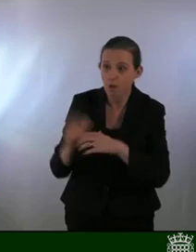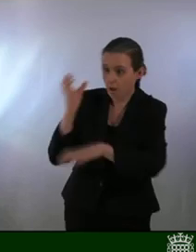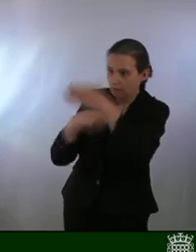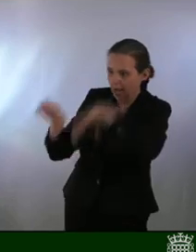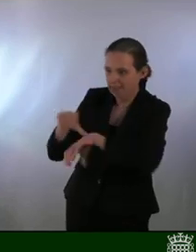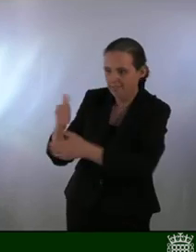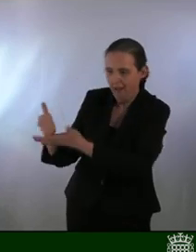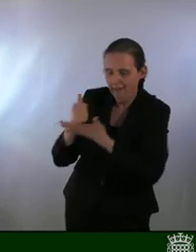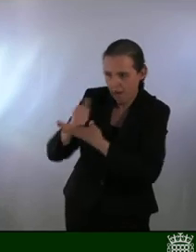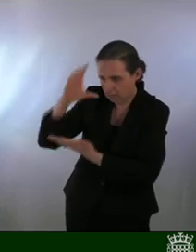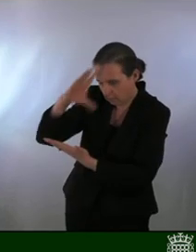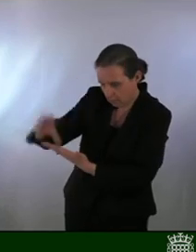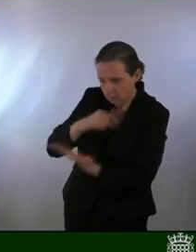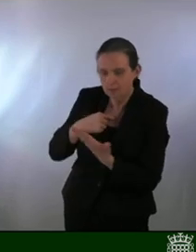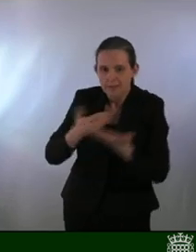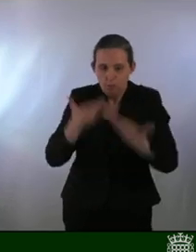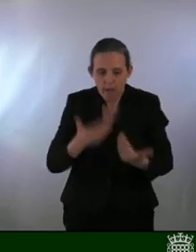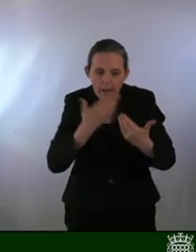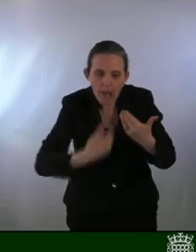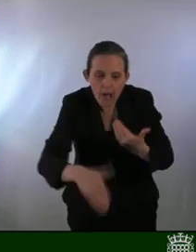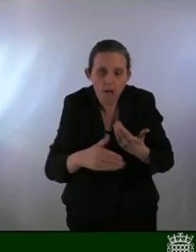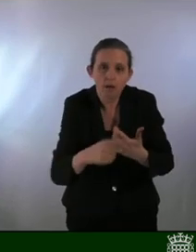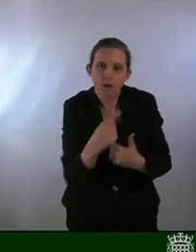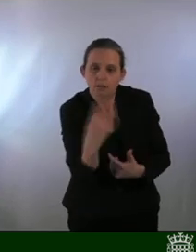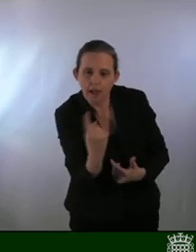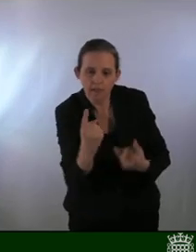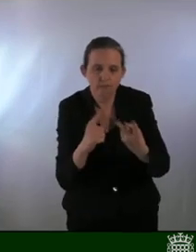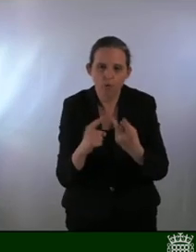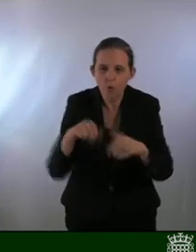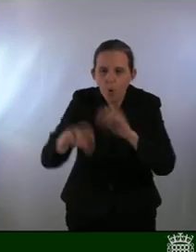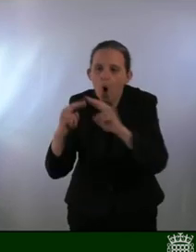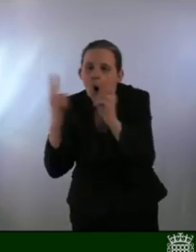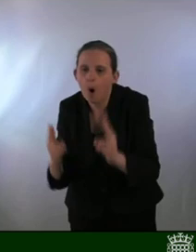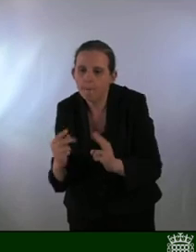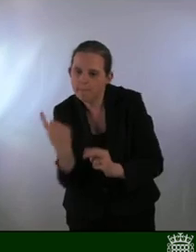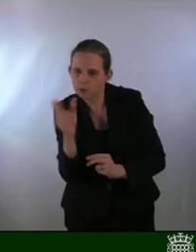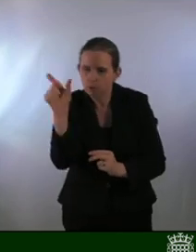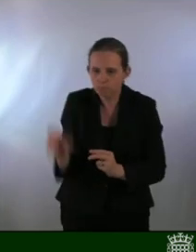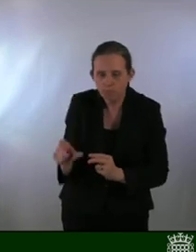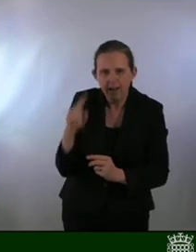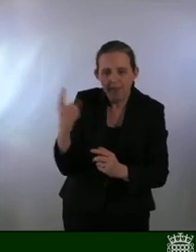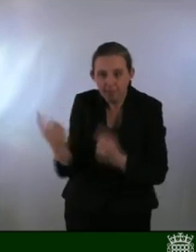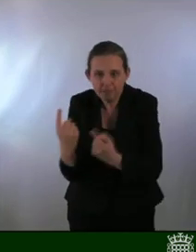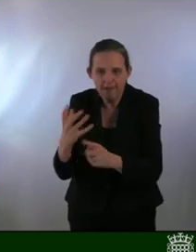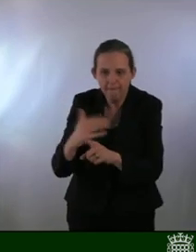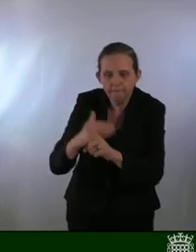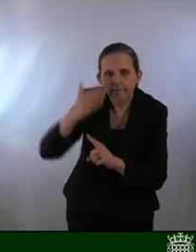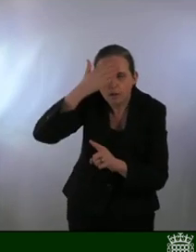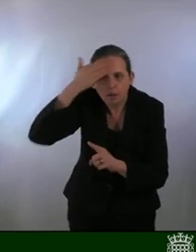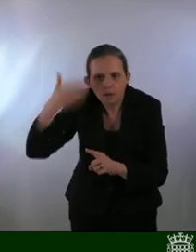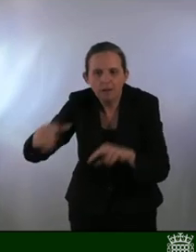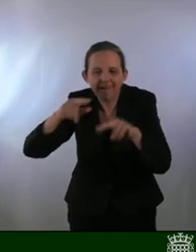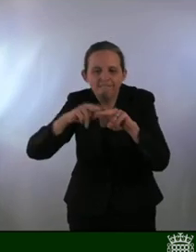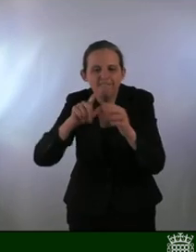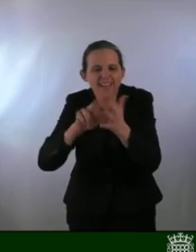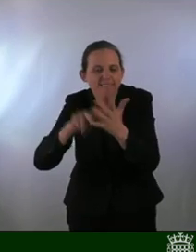are today advising that if you or anyone in your home has a high temperature or a